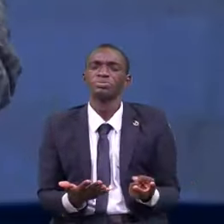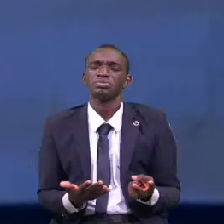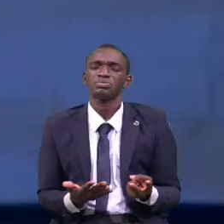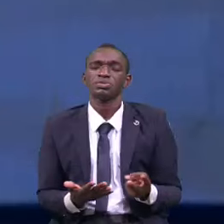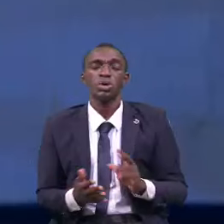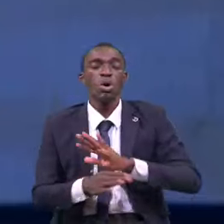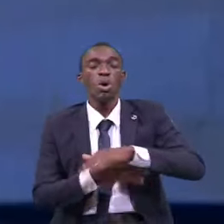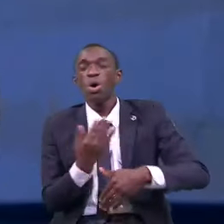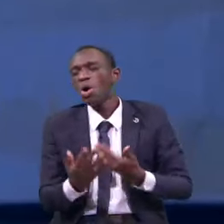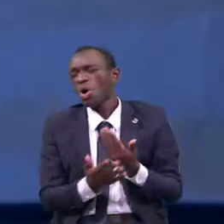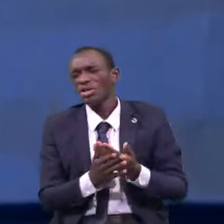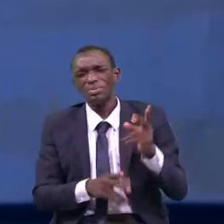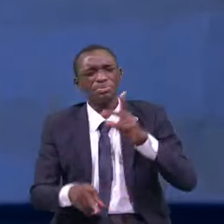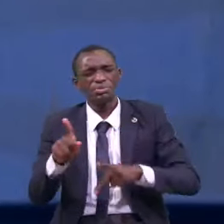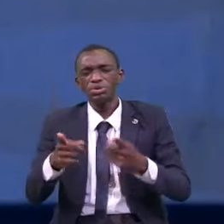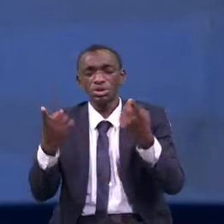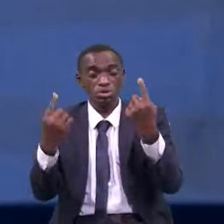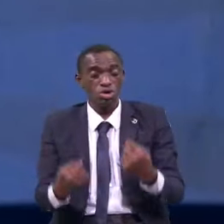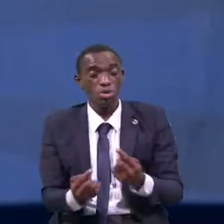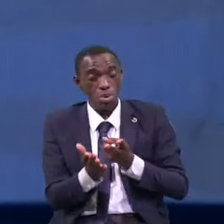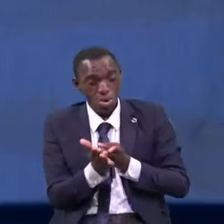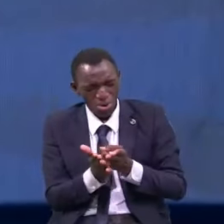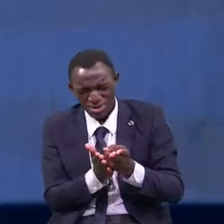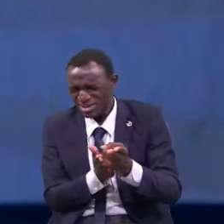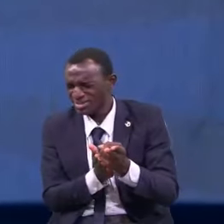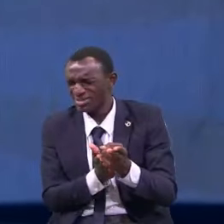All those who come to you in sincerity,